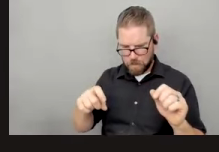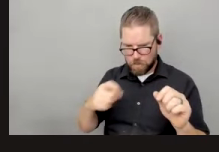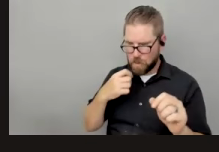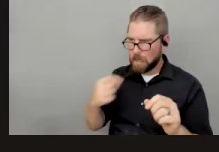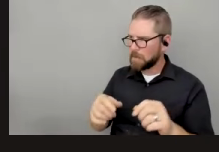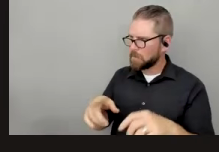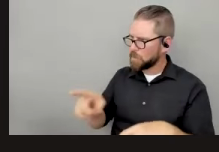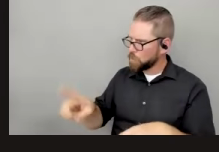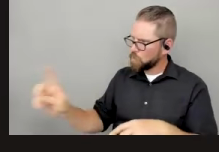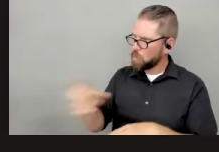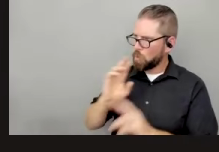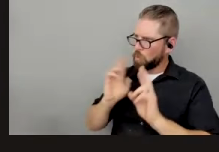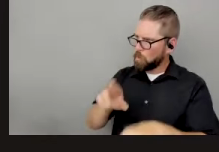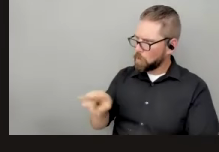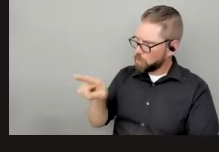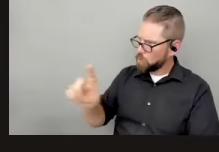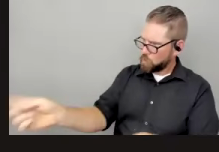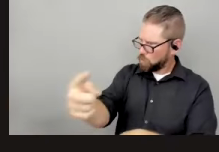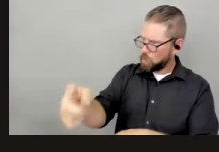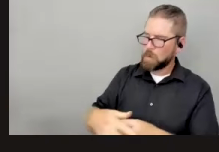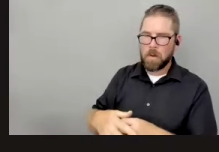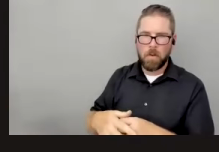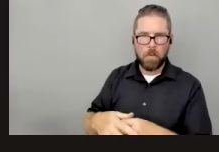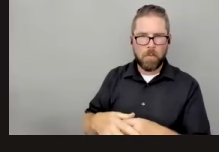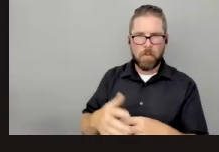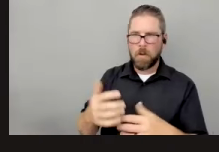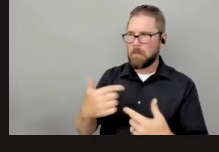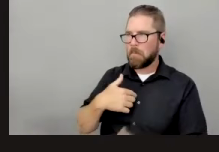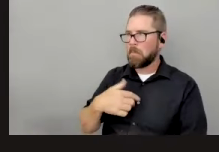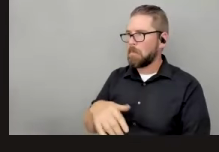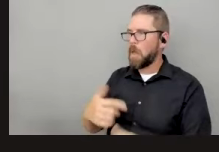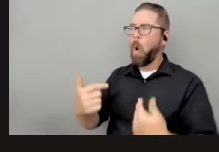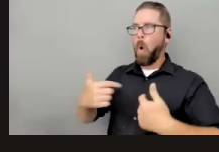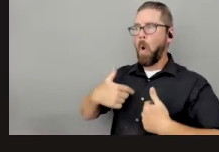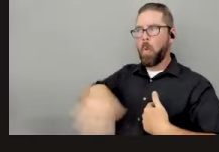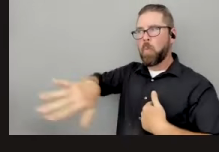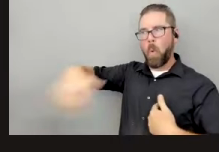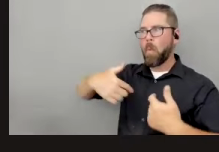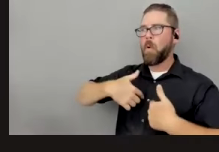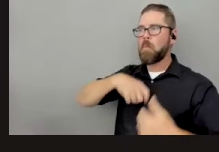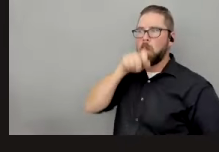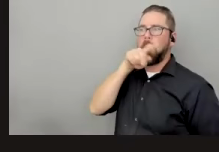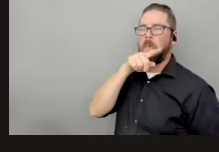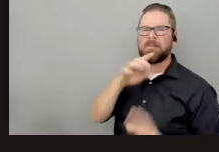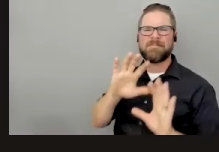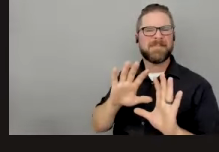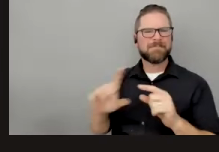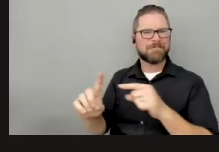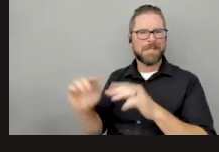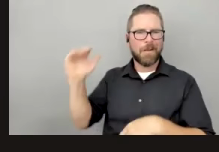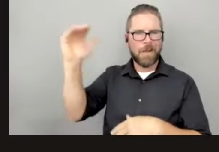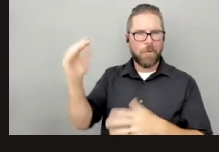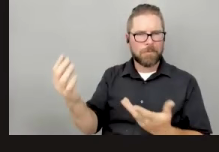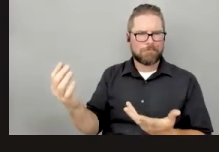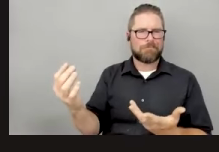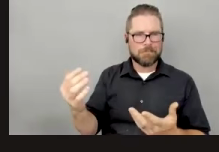kind of like the hard part. You don't want to, you know, tattletale on your colleagues, but just, I mean, they're adults. Like, look, this is a heads up, or